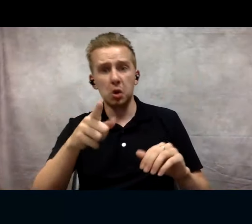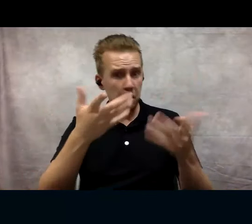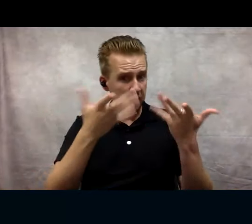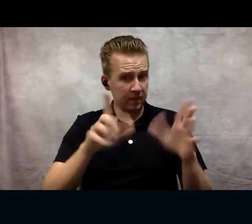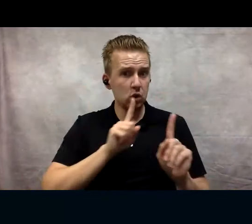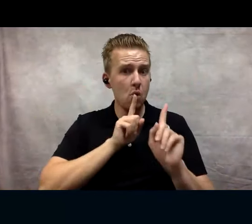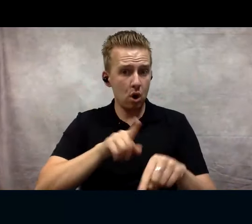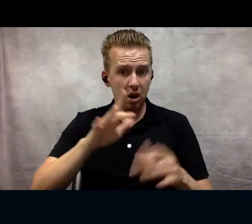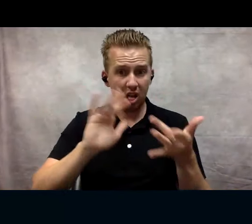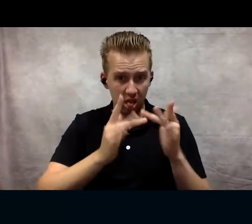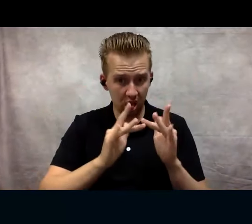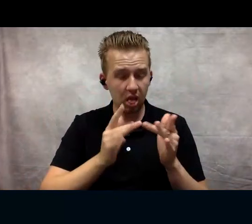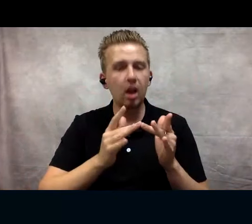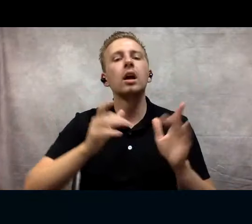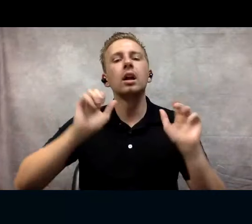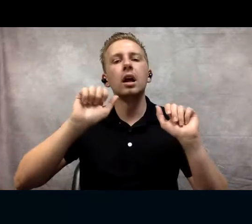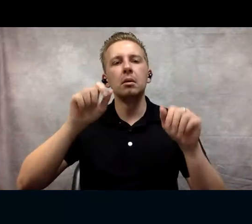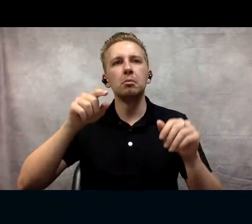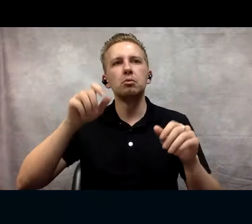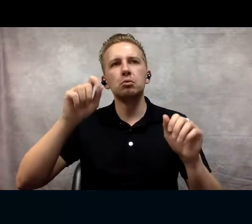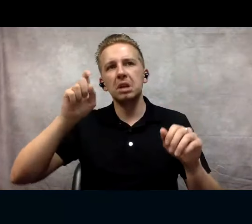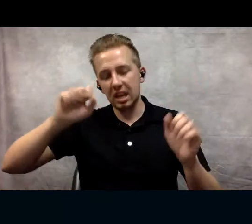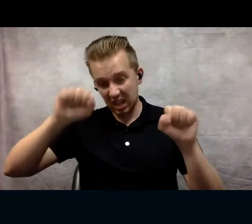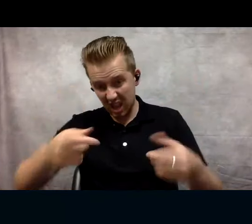or you can have them picked up at the bookstore.